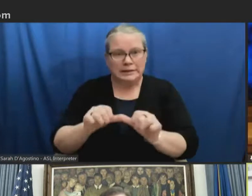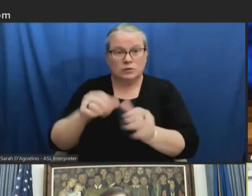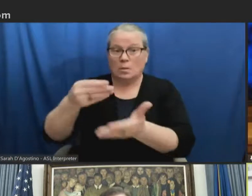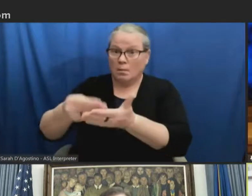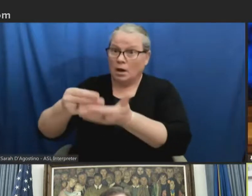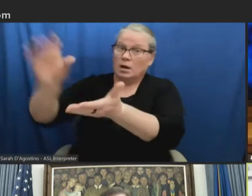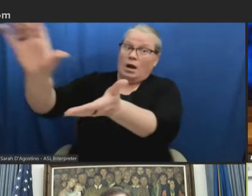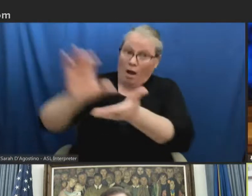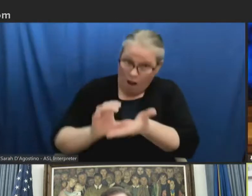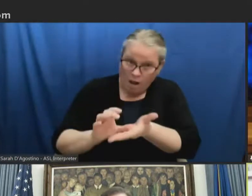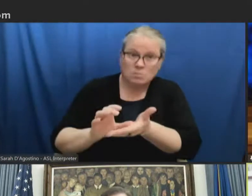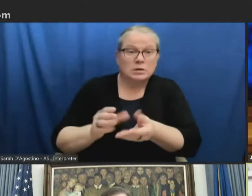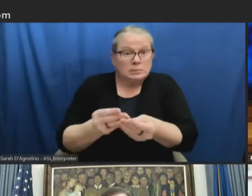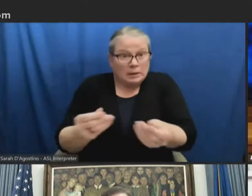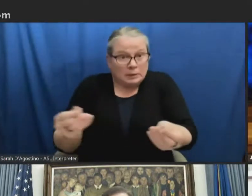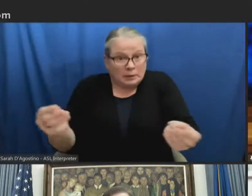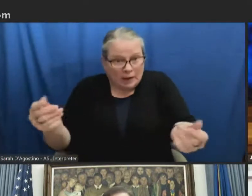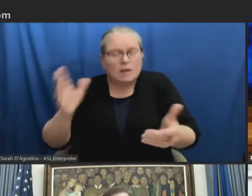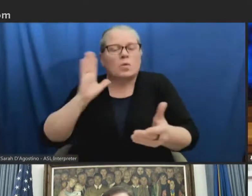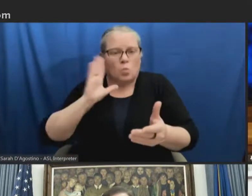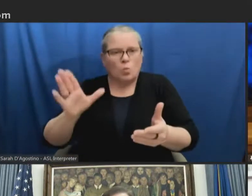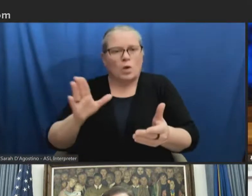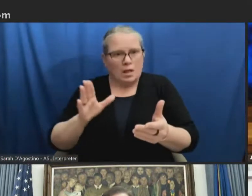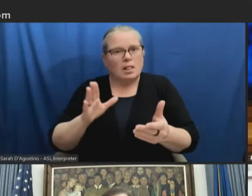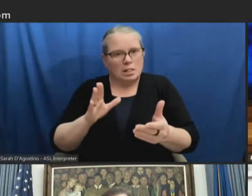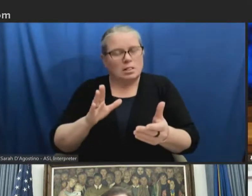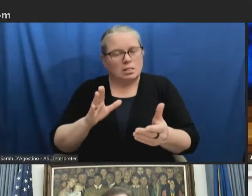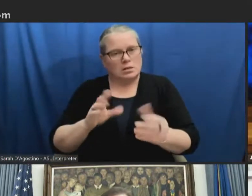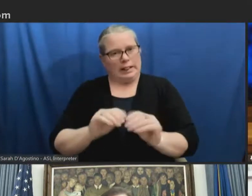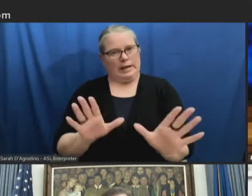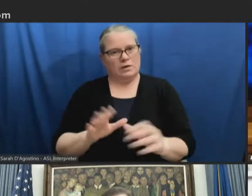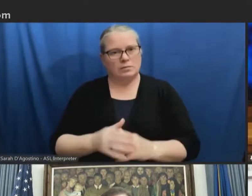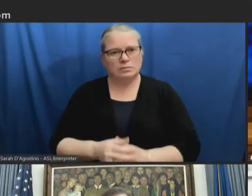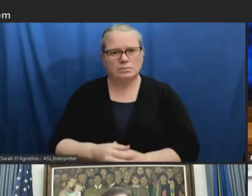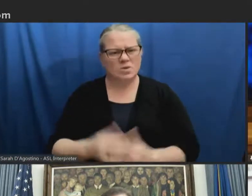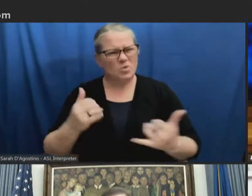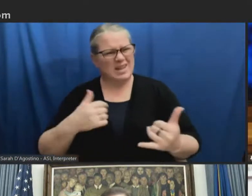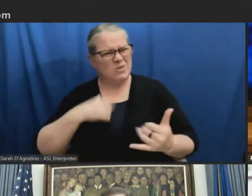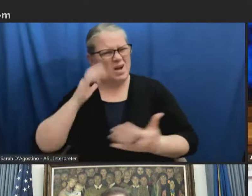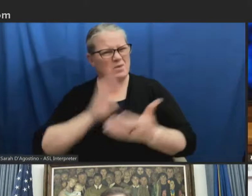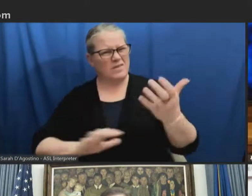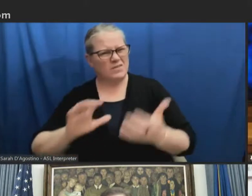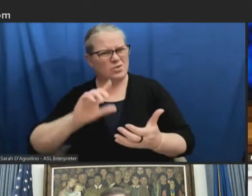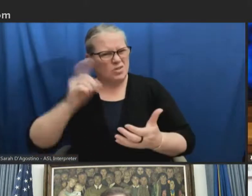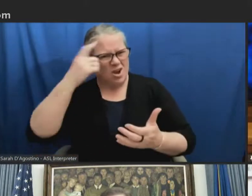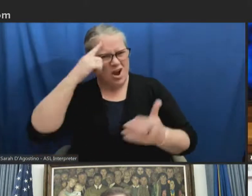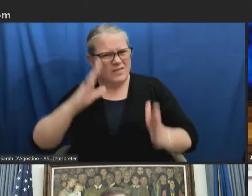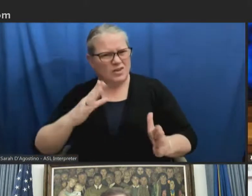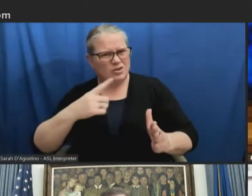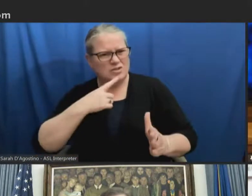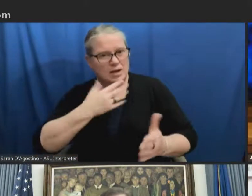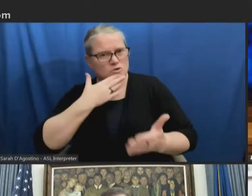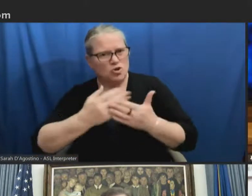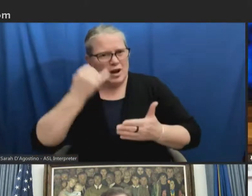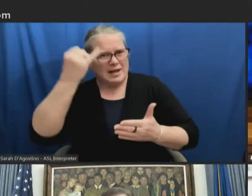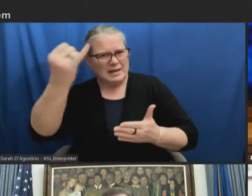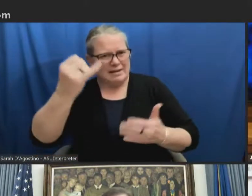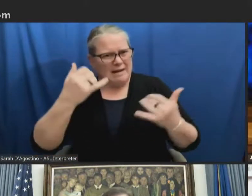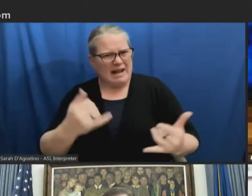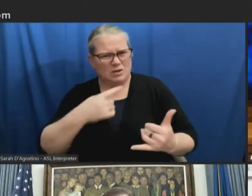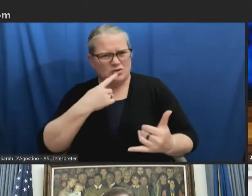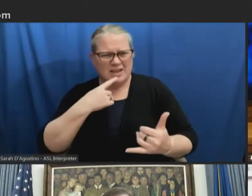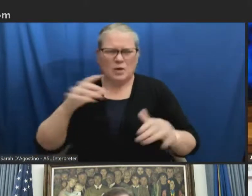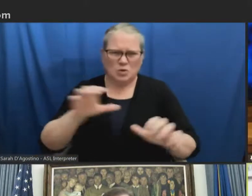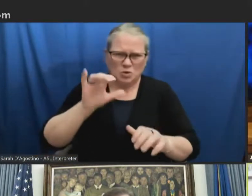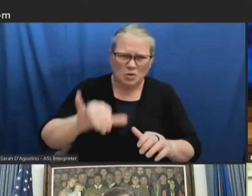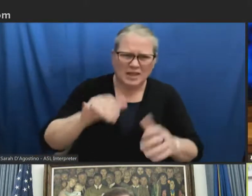coffers. Well, now you confused me, because the governor seemed to say at the start that, hey, that might be a good idea. And now you're saying, well, we already do this.